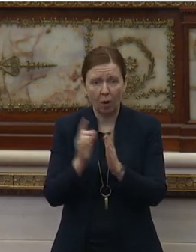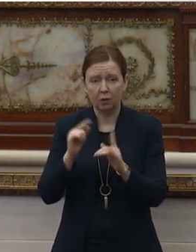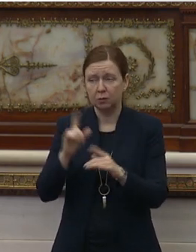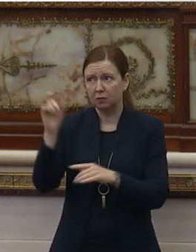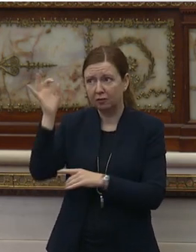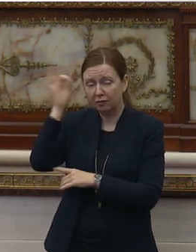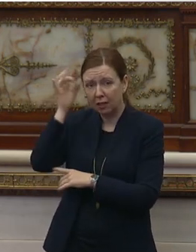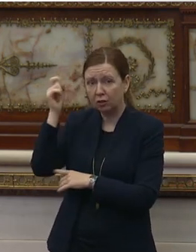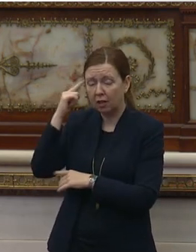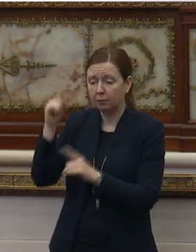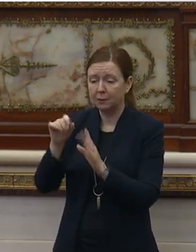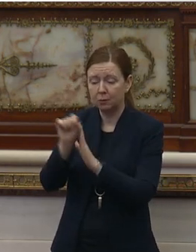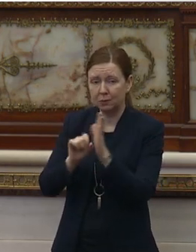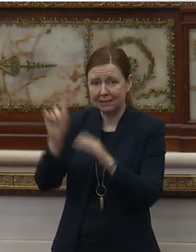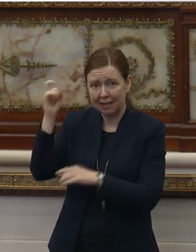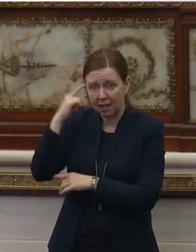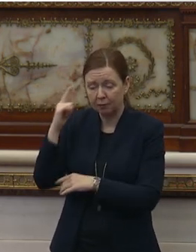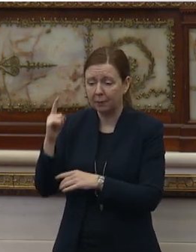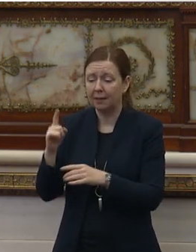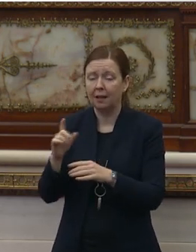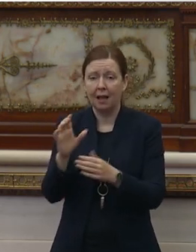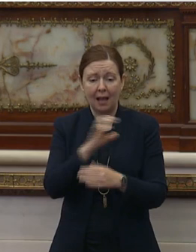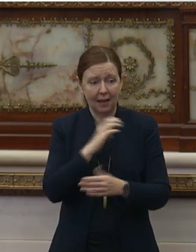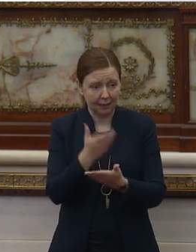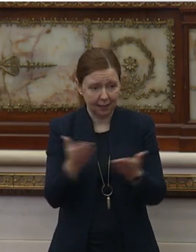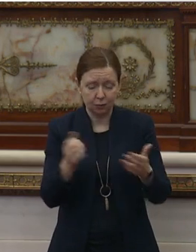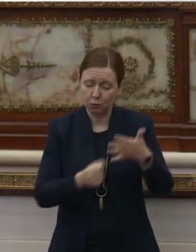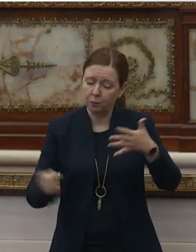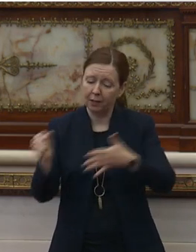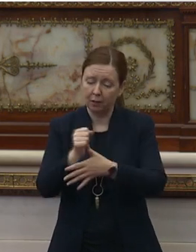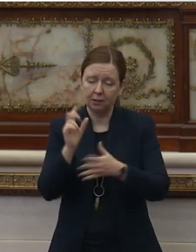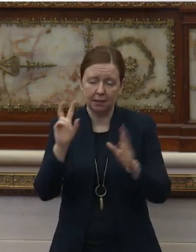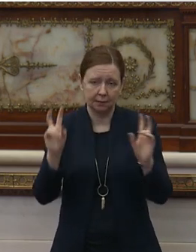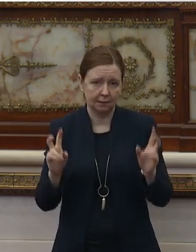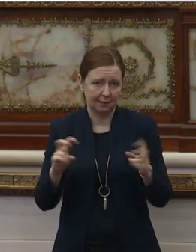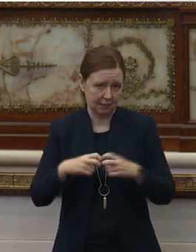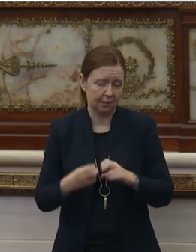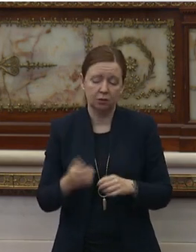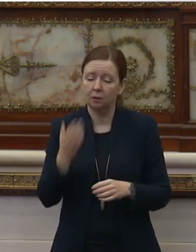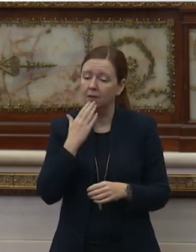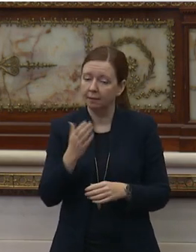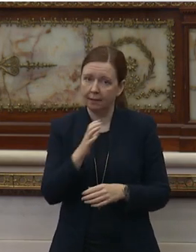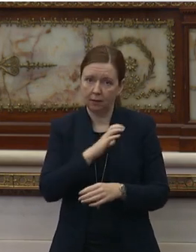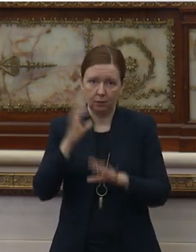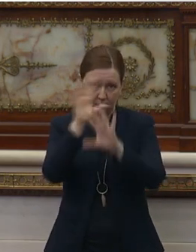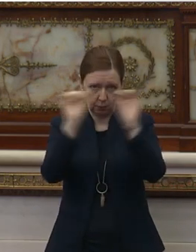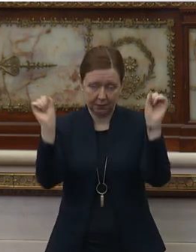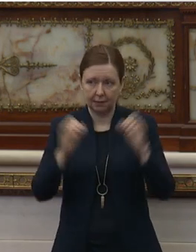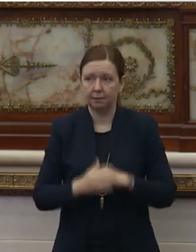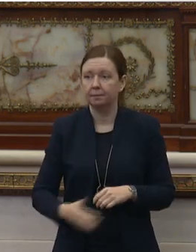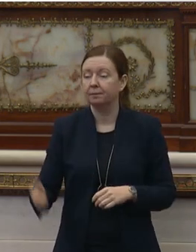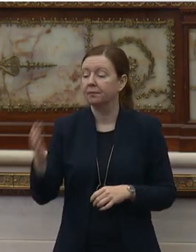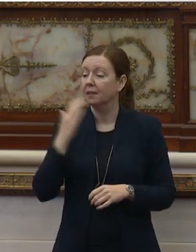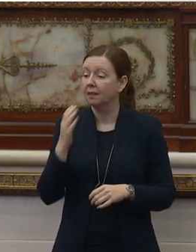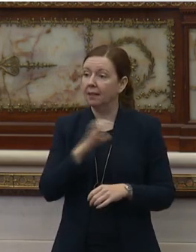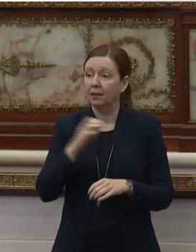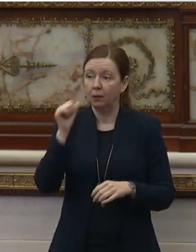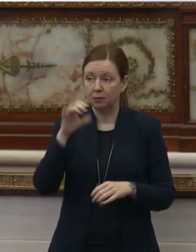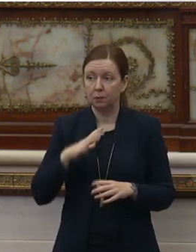government, to our state officials, and to our council body to prioritize this issue. Thank you, Council President. Thank you,